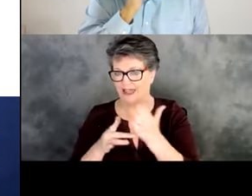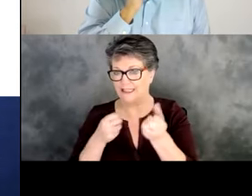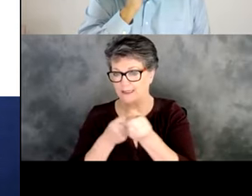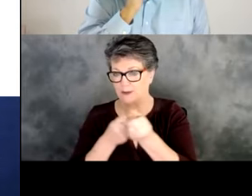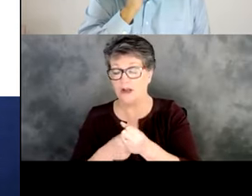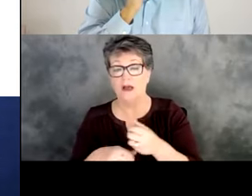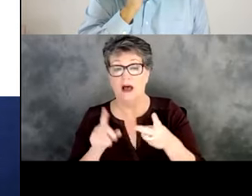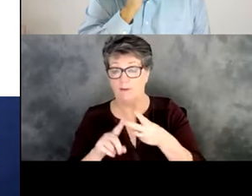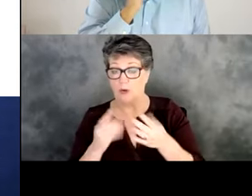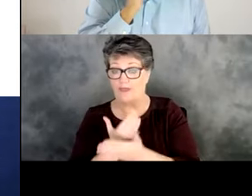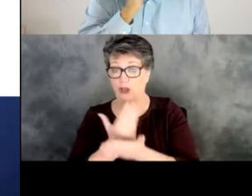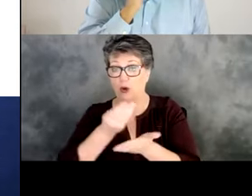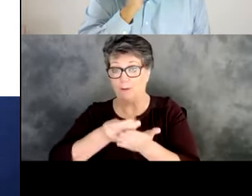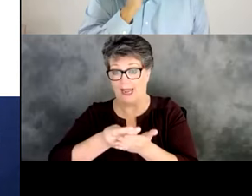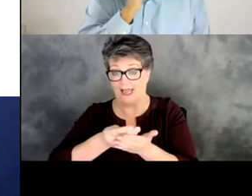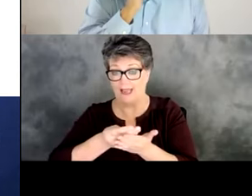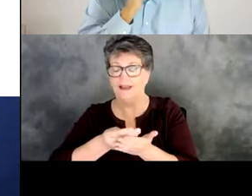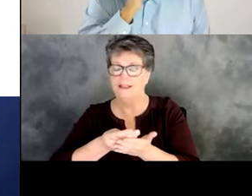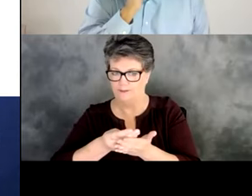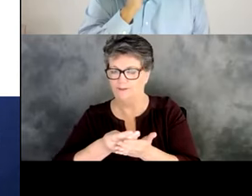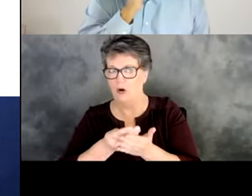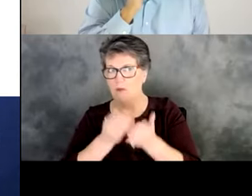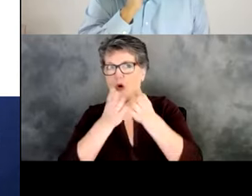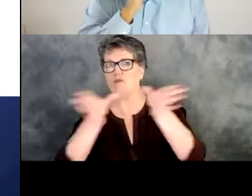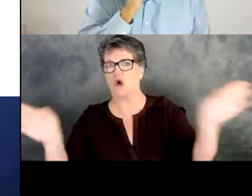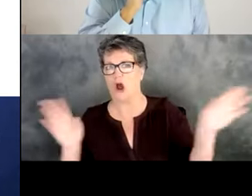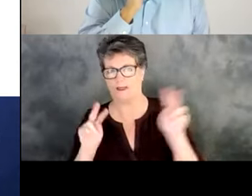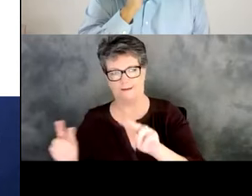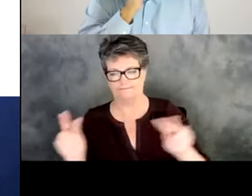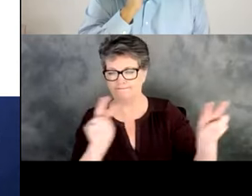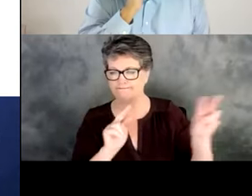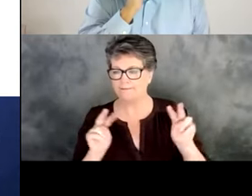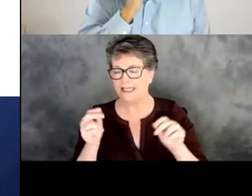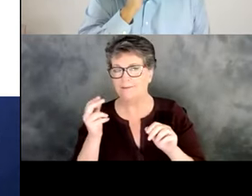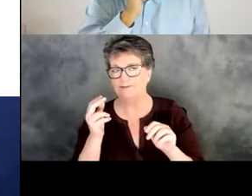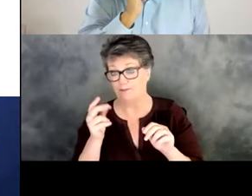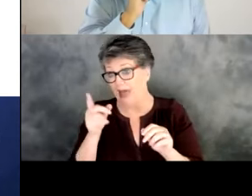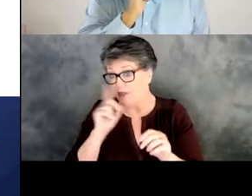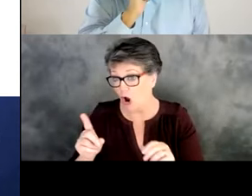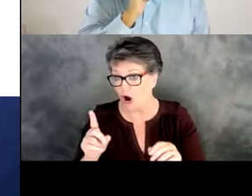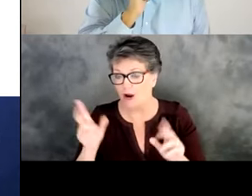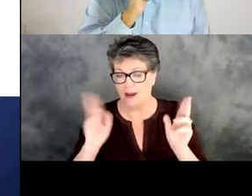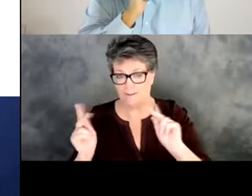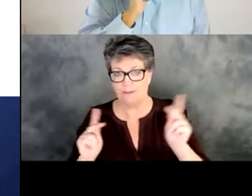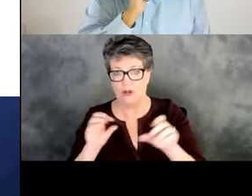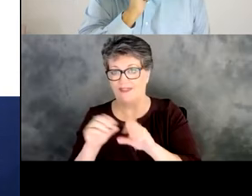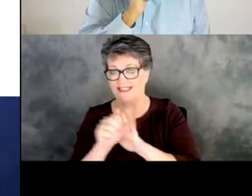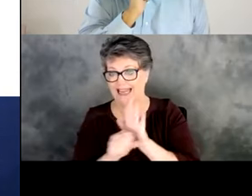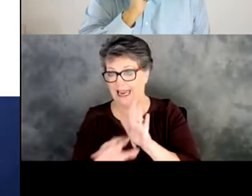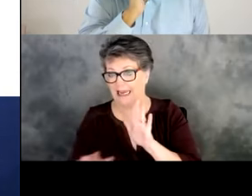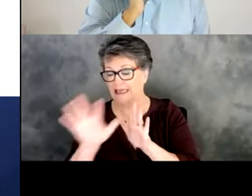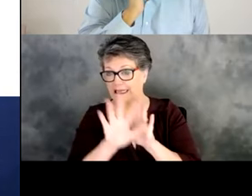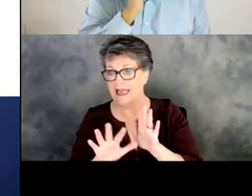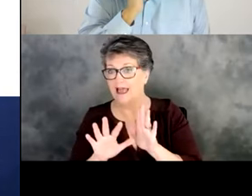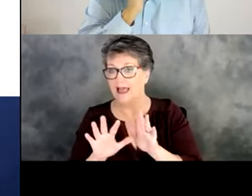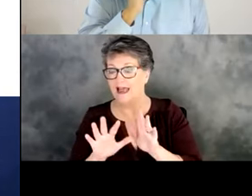with the new money, we are looking more broadly to see if there are people in the space who are experts